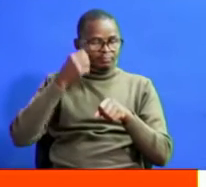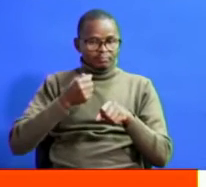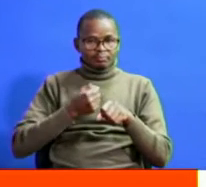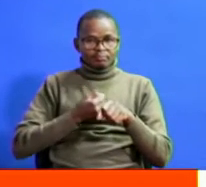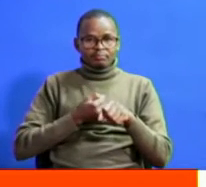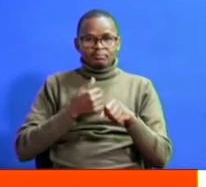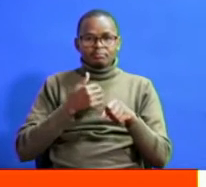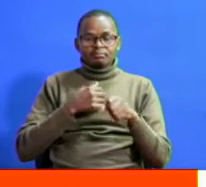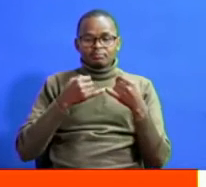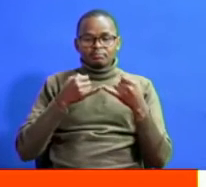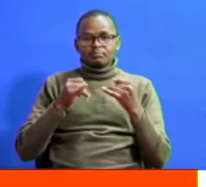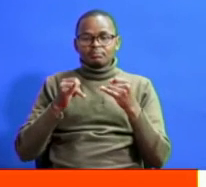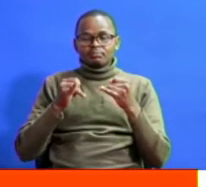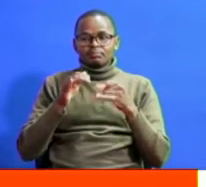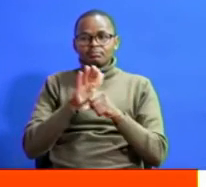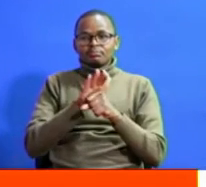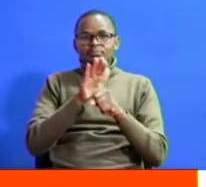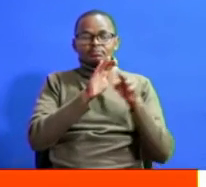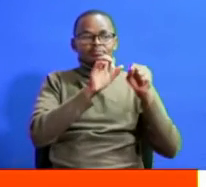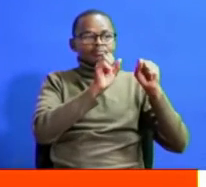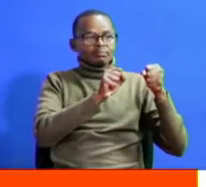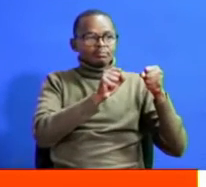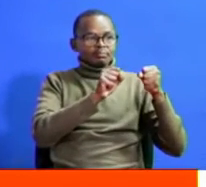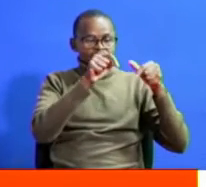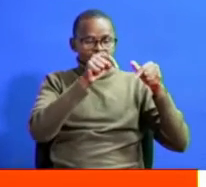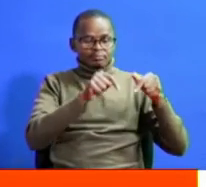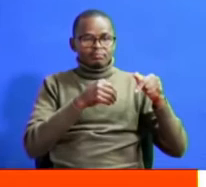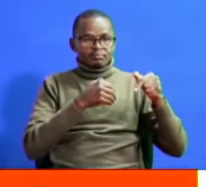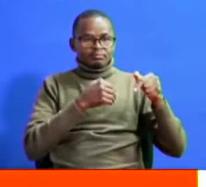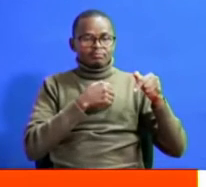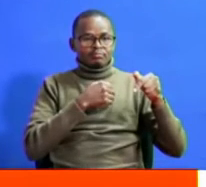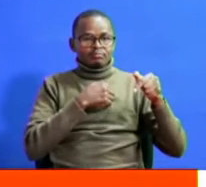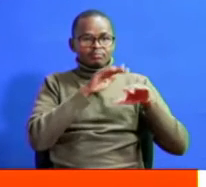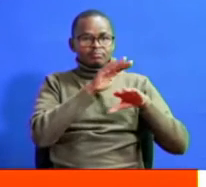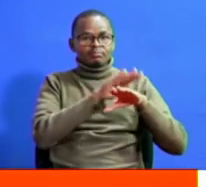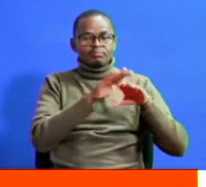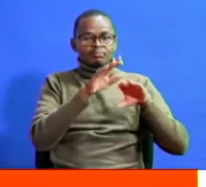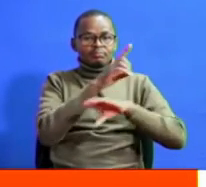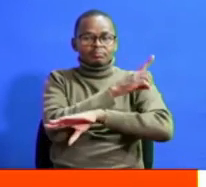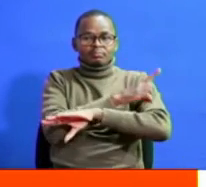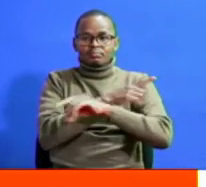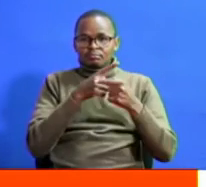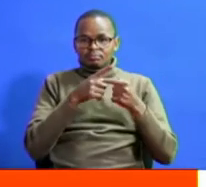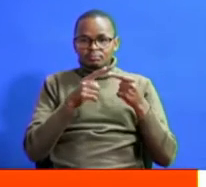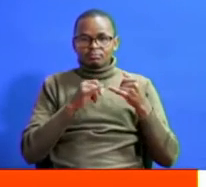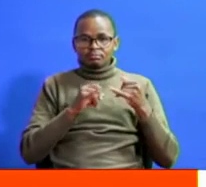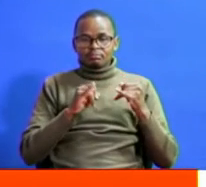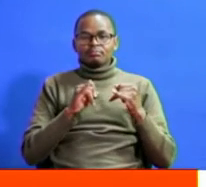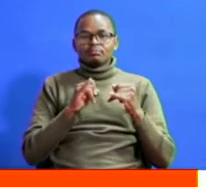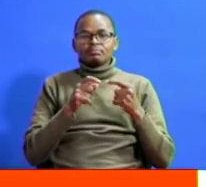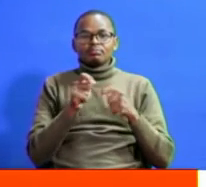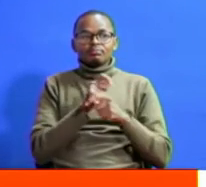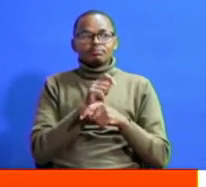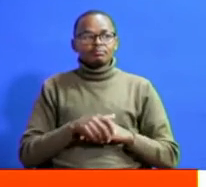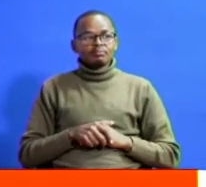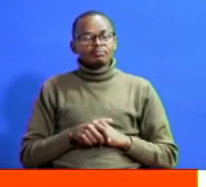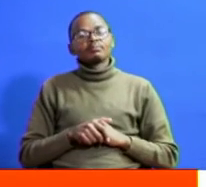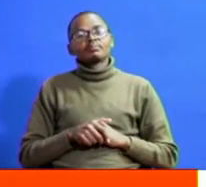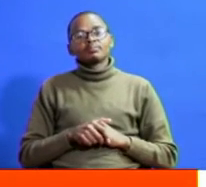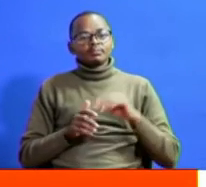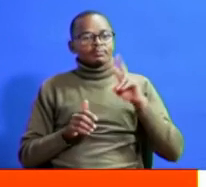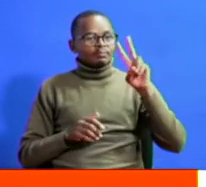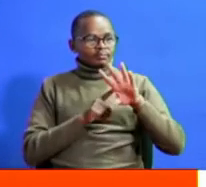I have to try and play as low as possible. Today I didn't really have a good day, but I tried. Hii ndio mara yangu ya